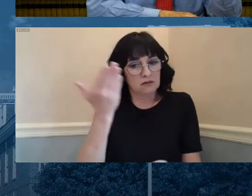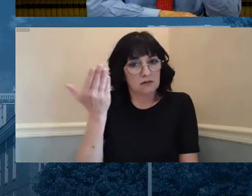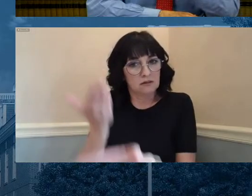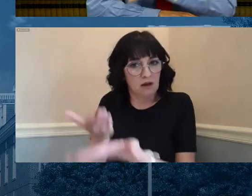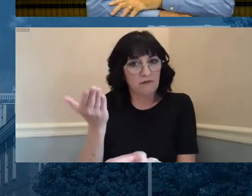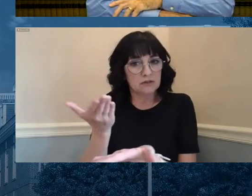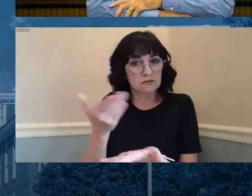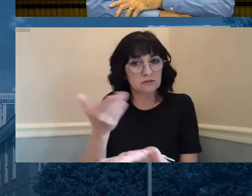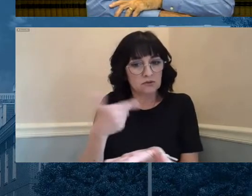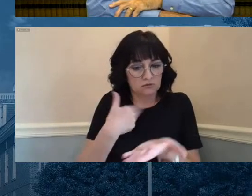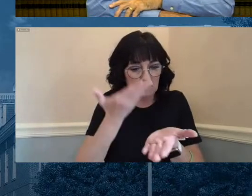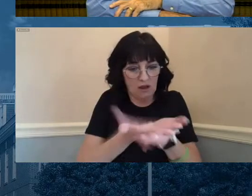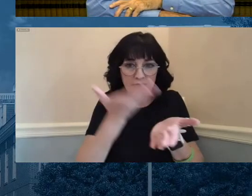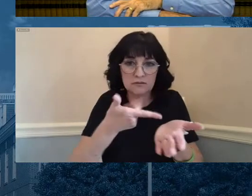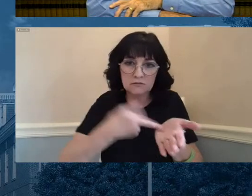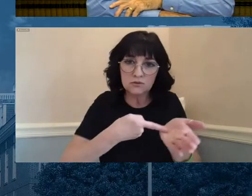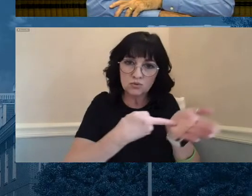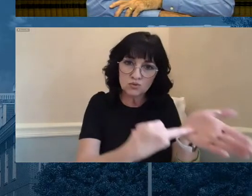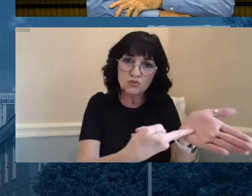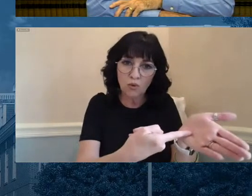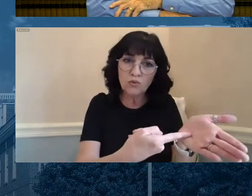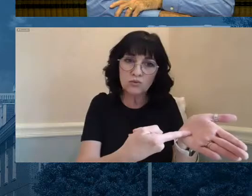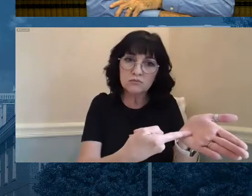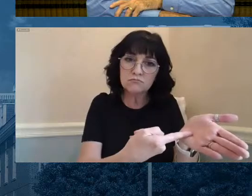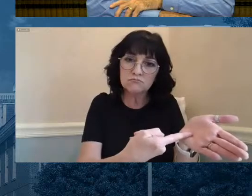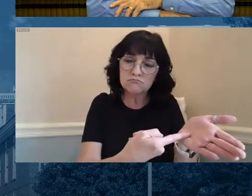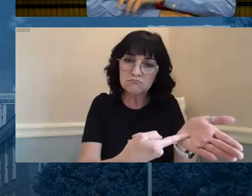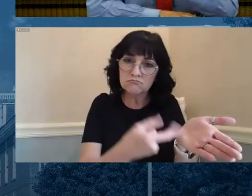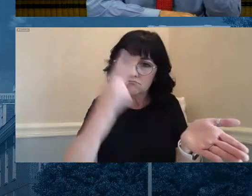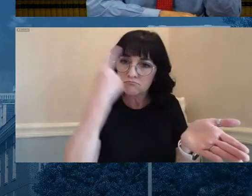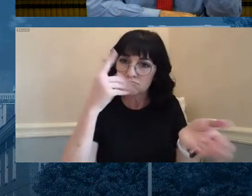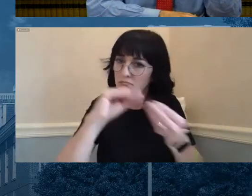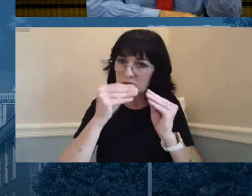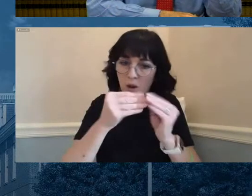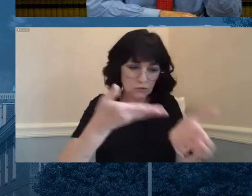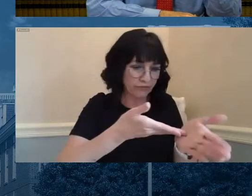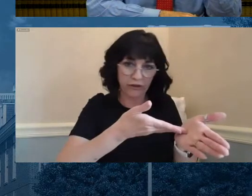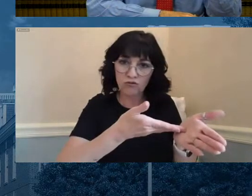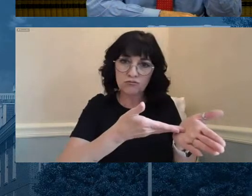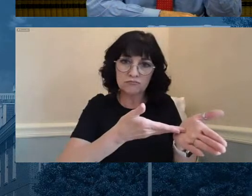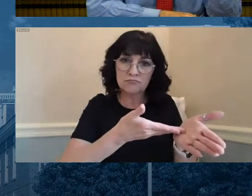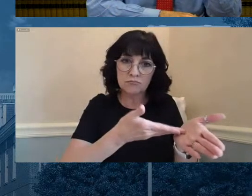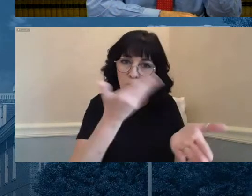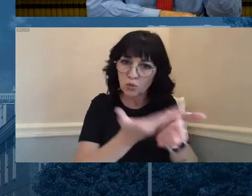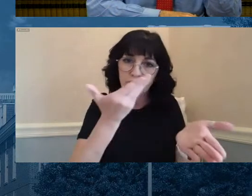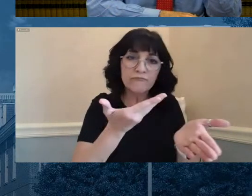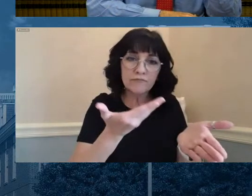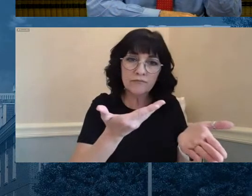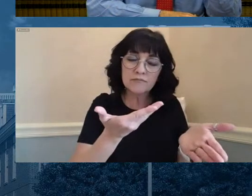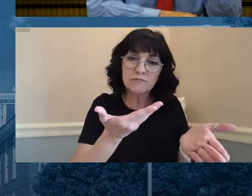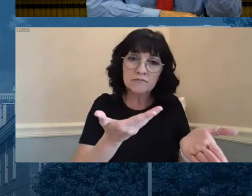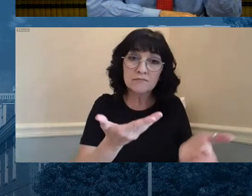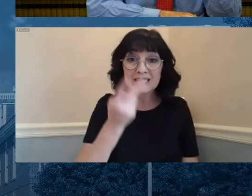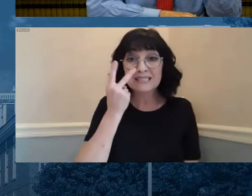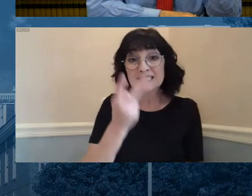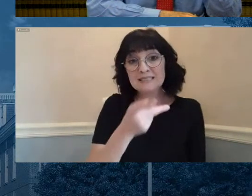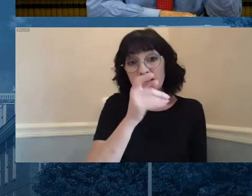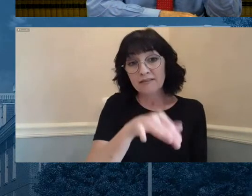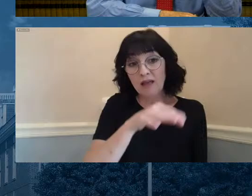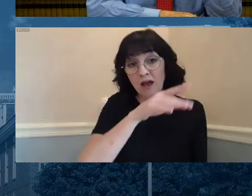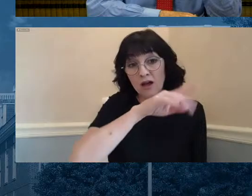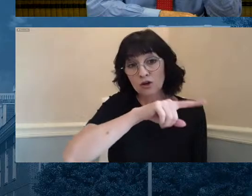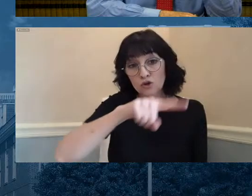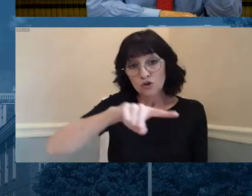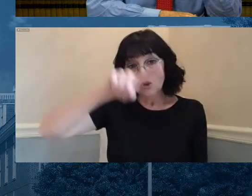reason for getting the strongest argument for getting vaccinated. You can see the red line, that's people 65 and older.